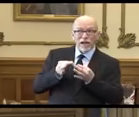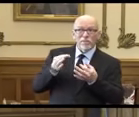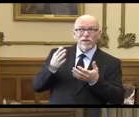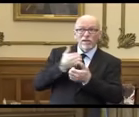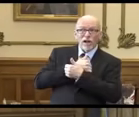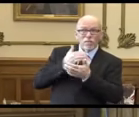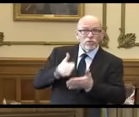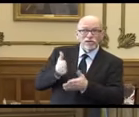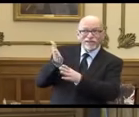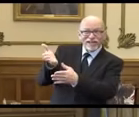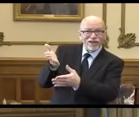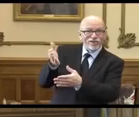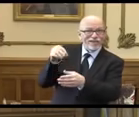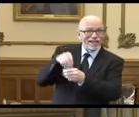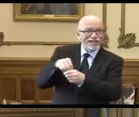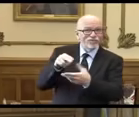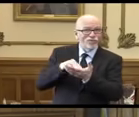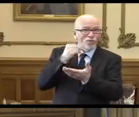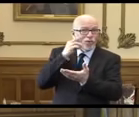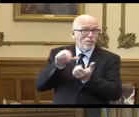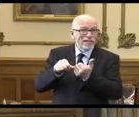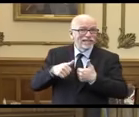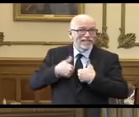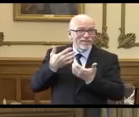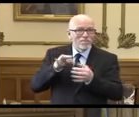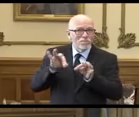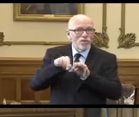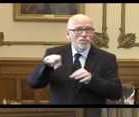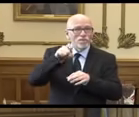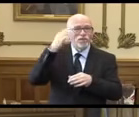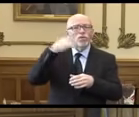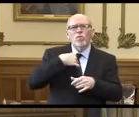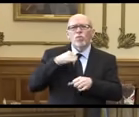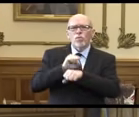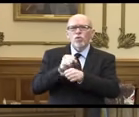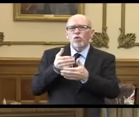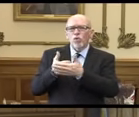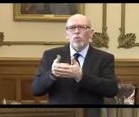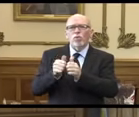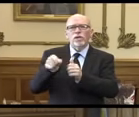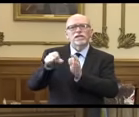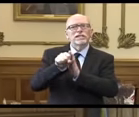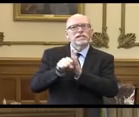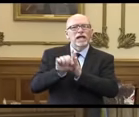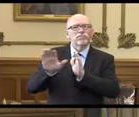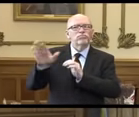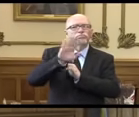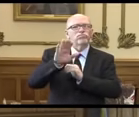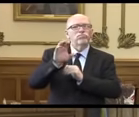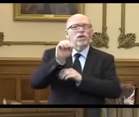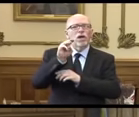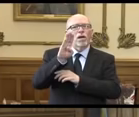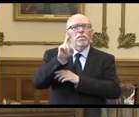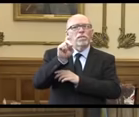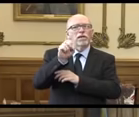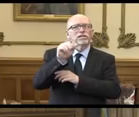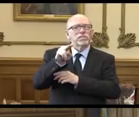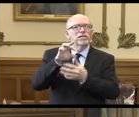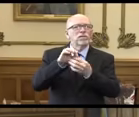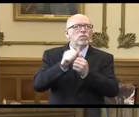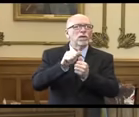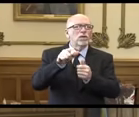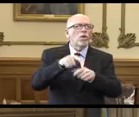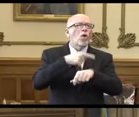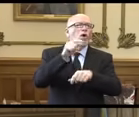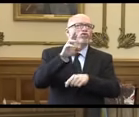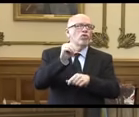or resides there. And that's why we have worked closely with the state's long-term care ombudsman and the long-term care associations